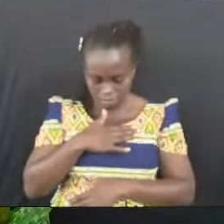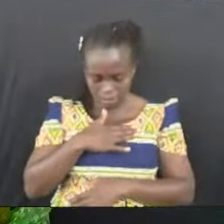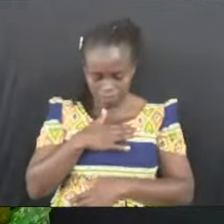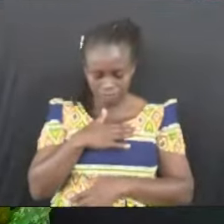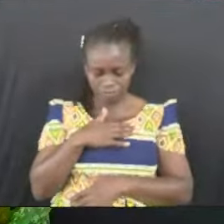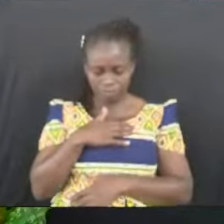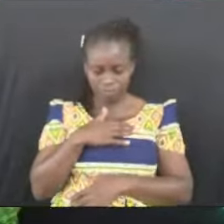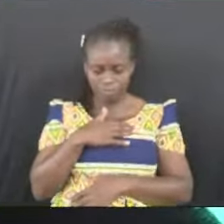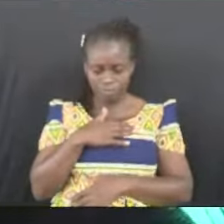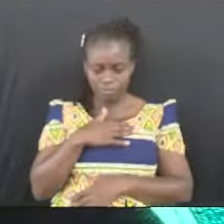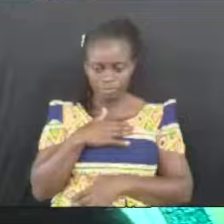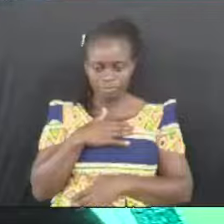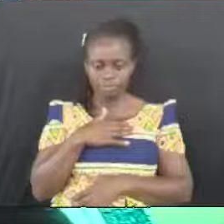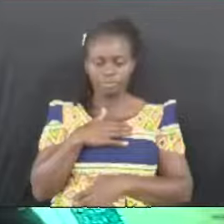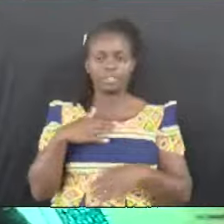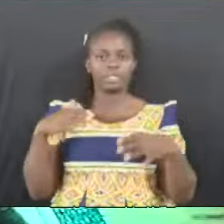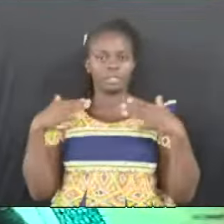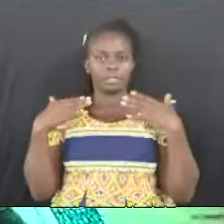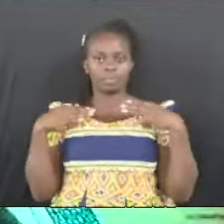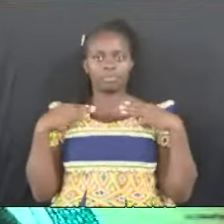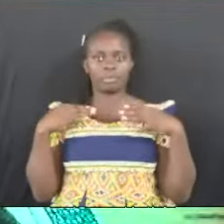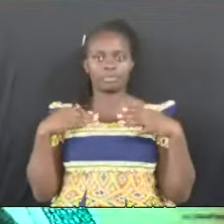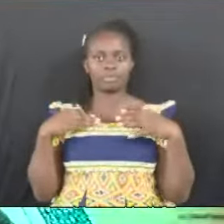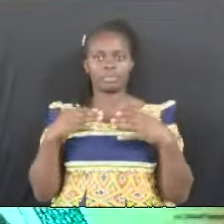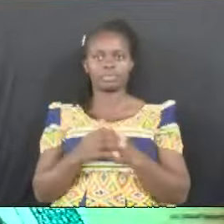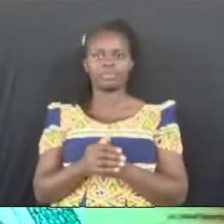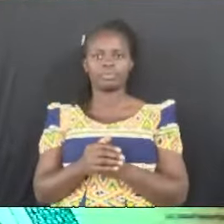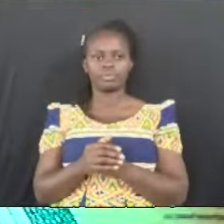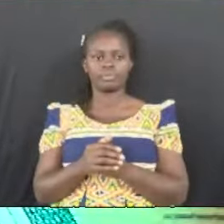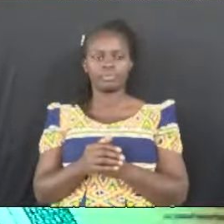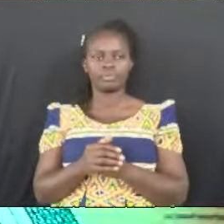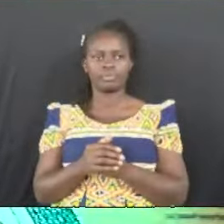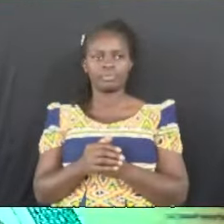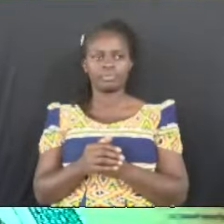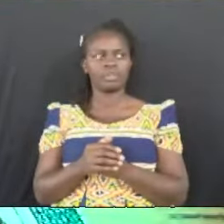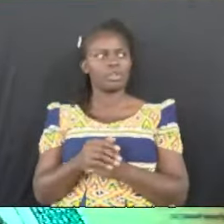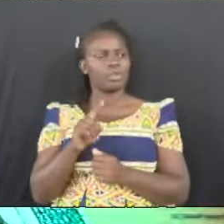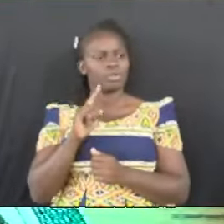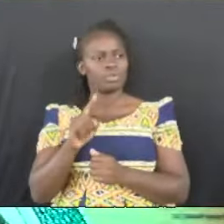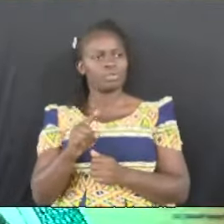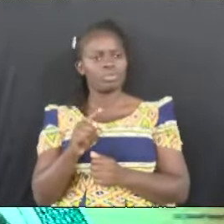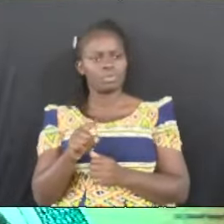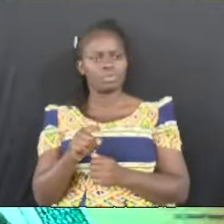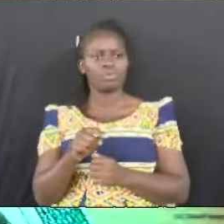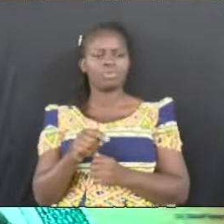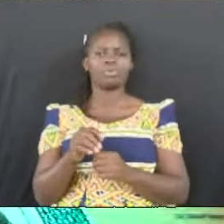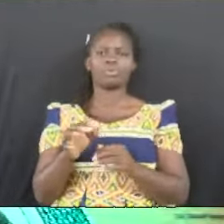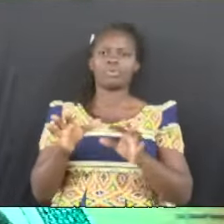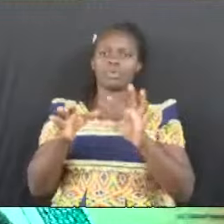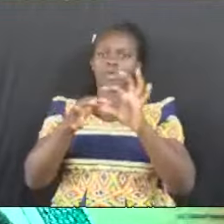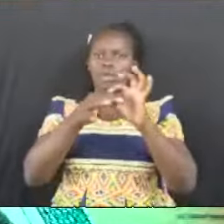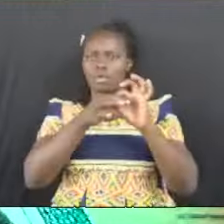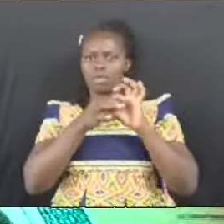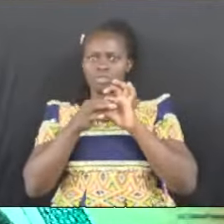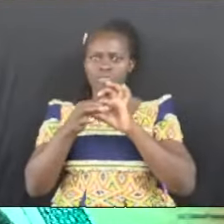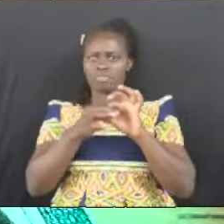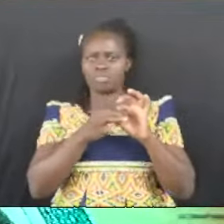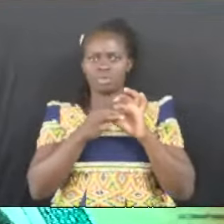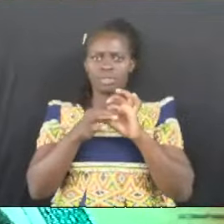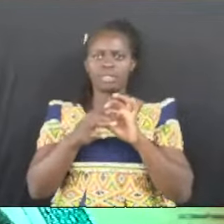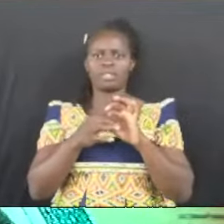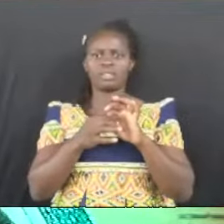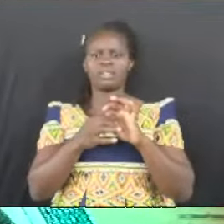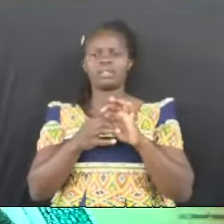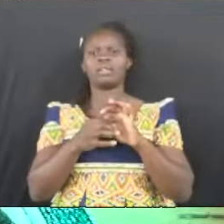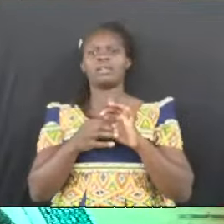violence. Seventh-day Adventists should have nothing to do with violence. That's why we don't insult people, because that